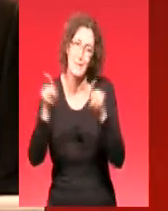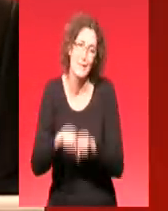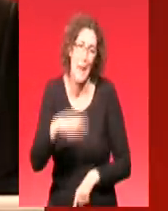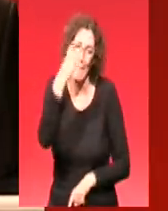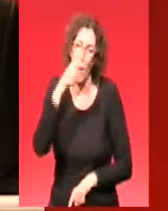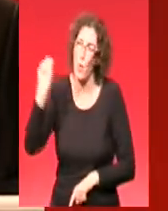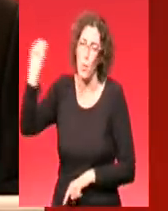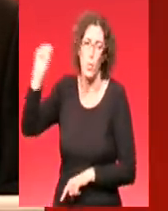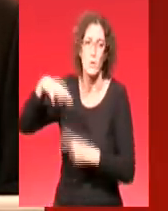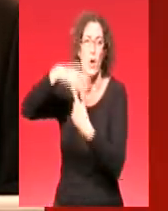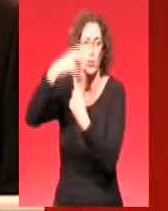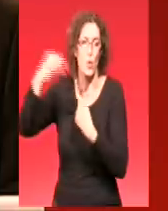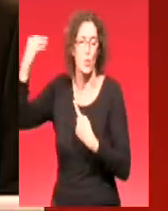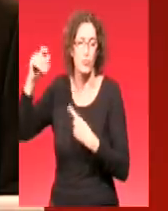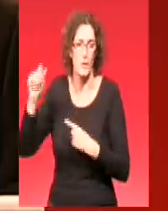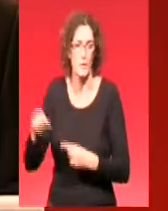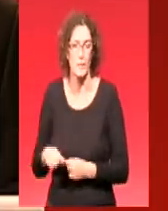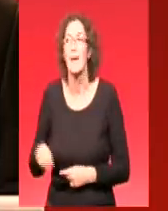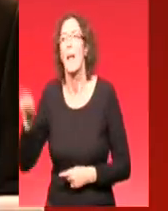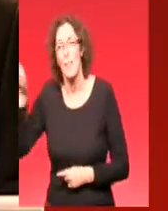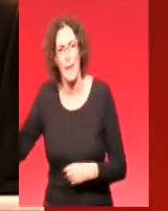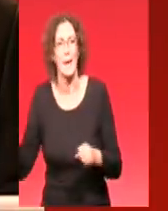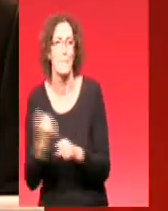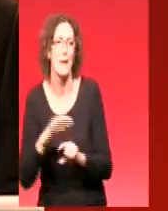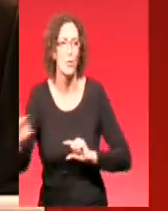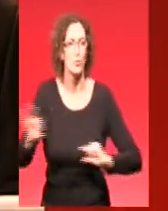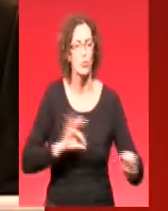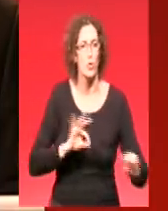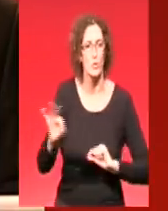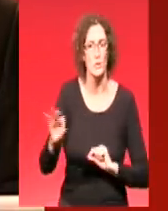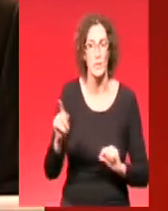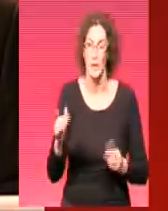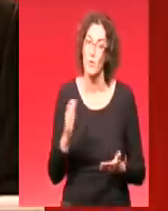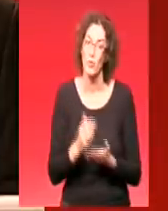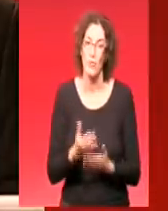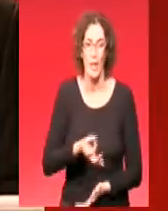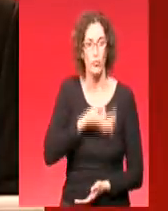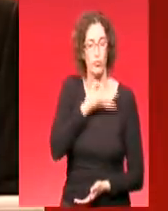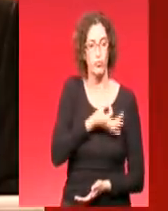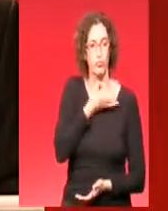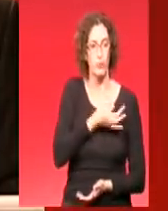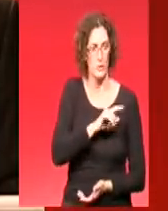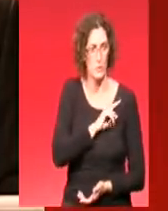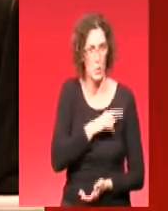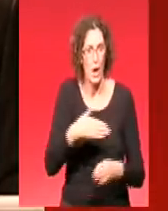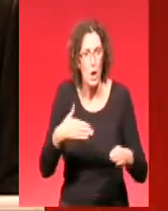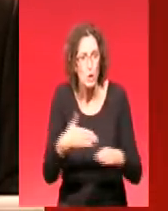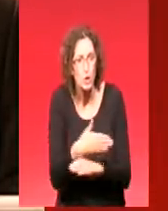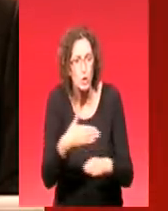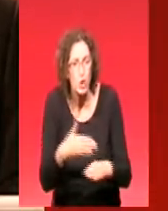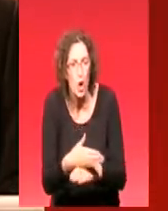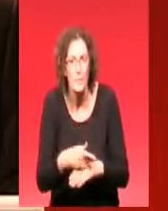And the approach they've chosen, and it is a choice, is a huge gamble with growth and jobs.